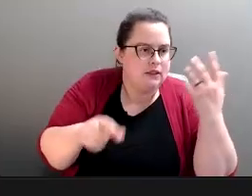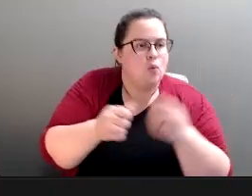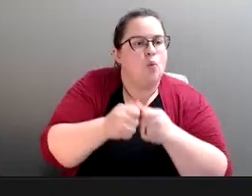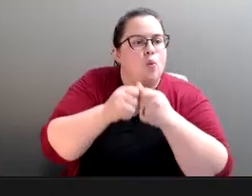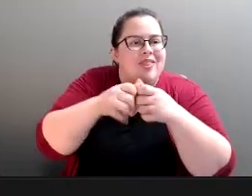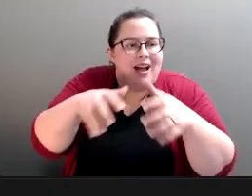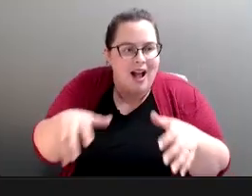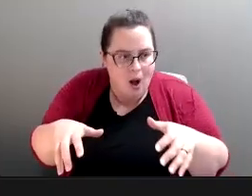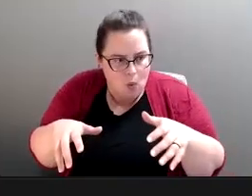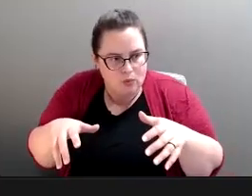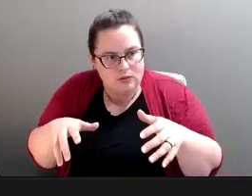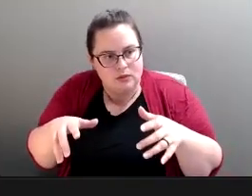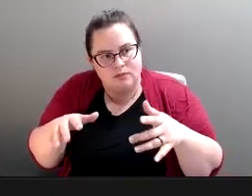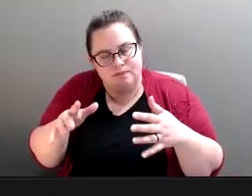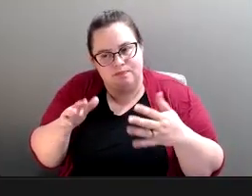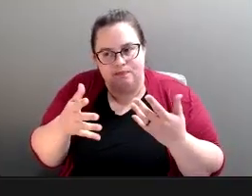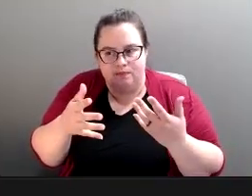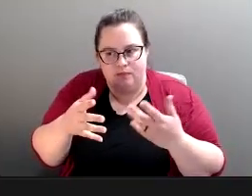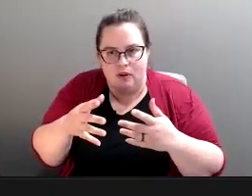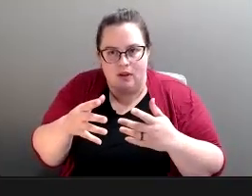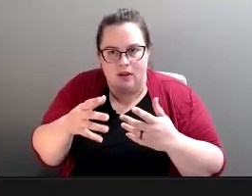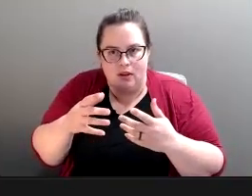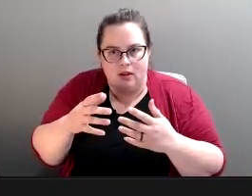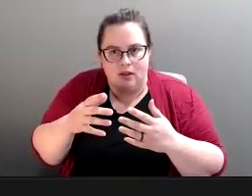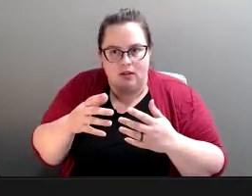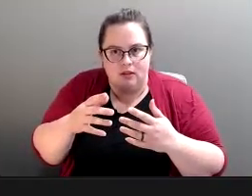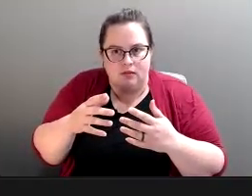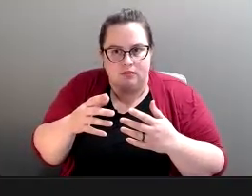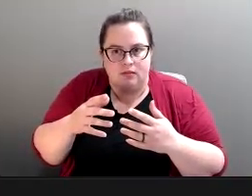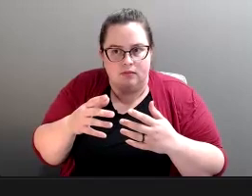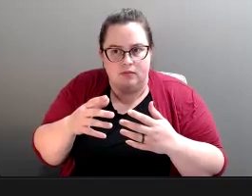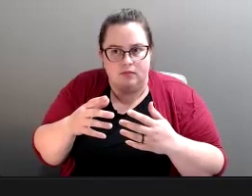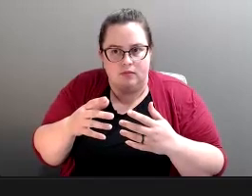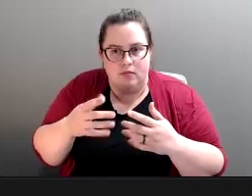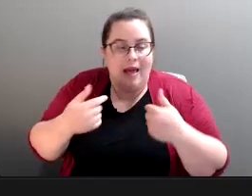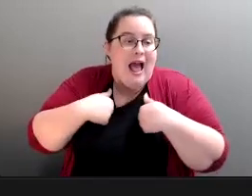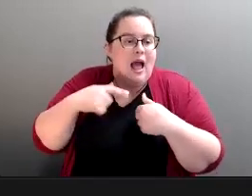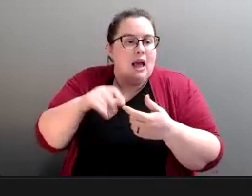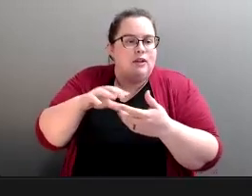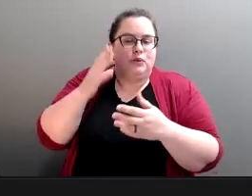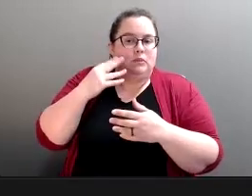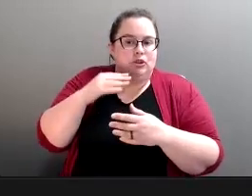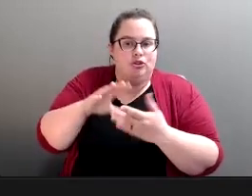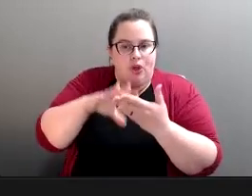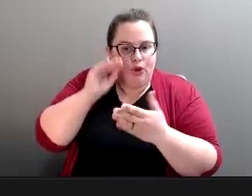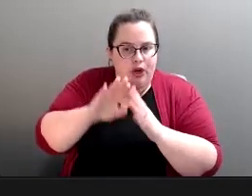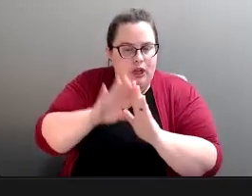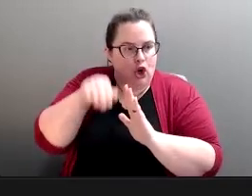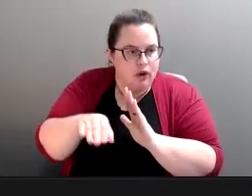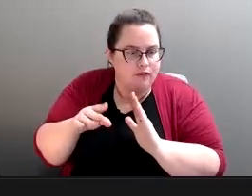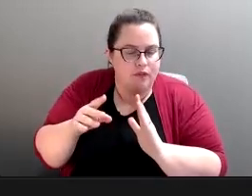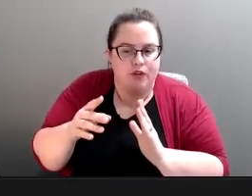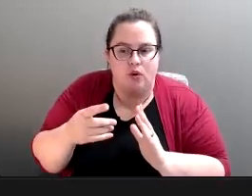without having those learning curves that or I had to experience those learning curves, right? Like being more